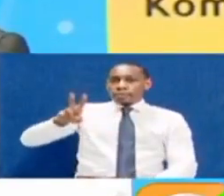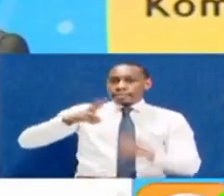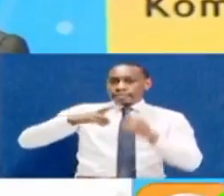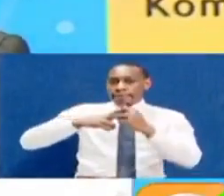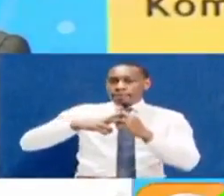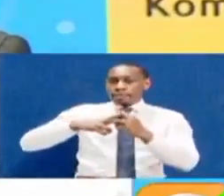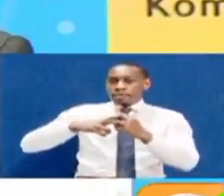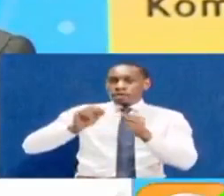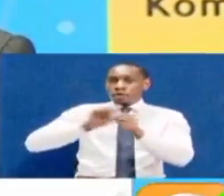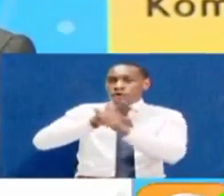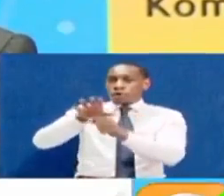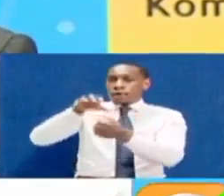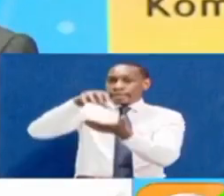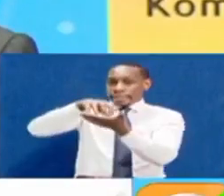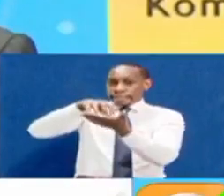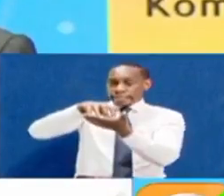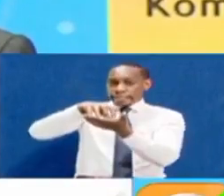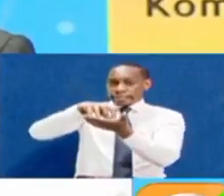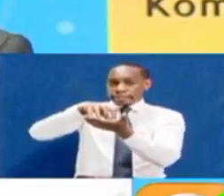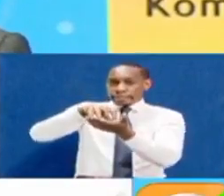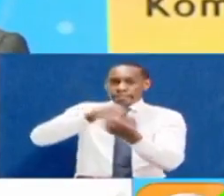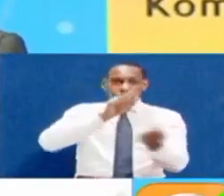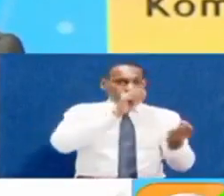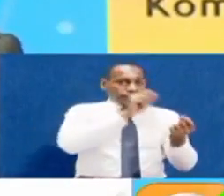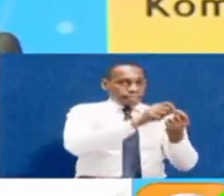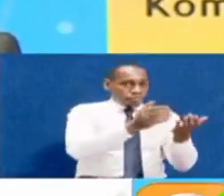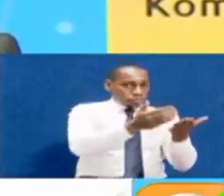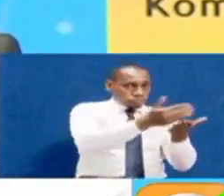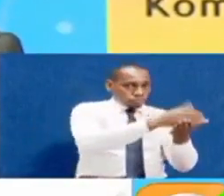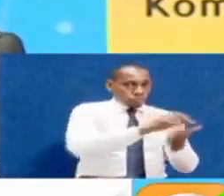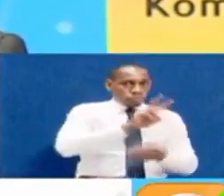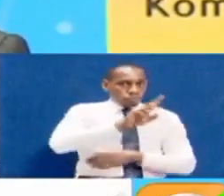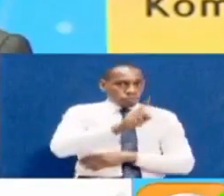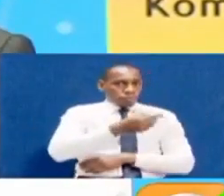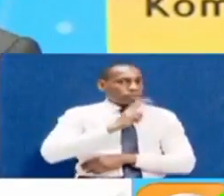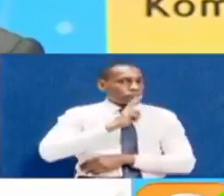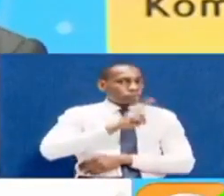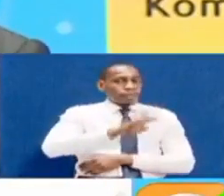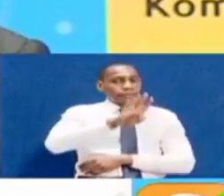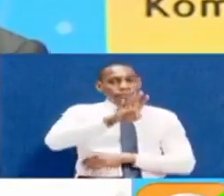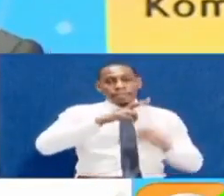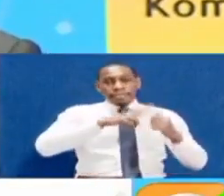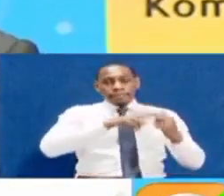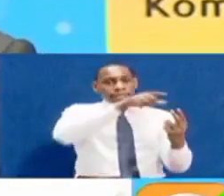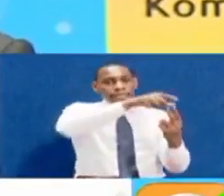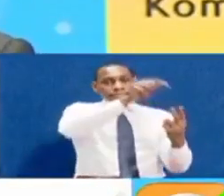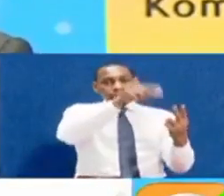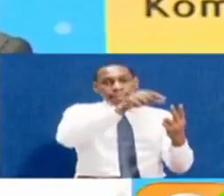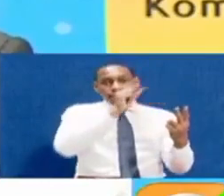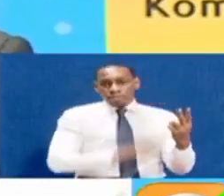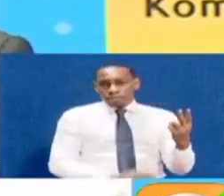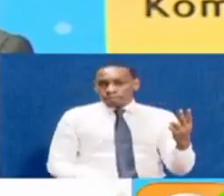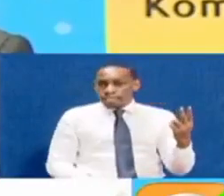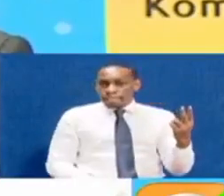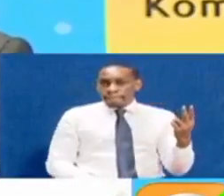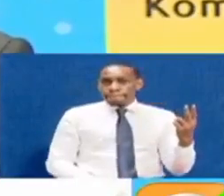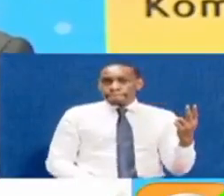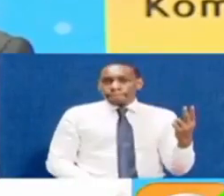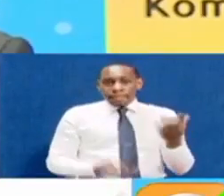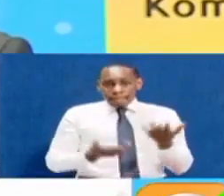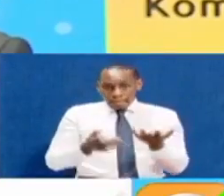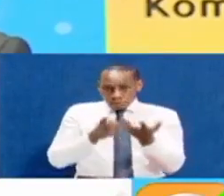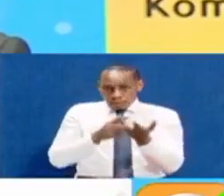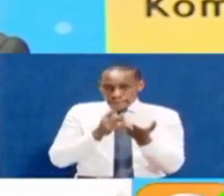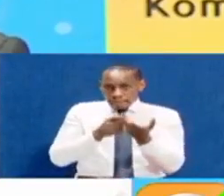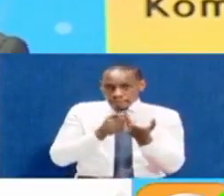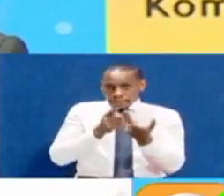127 positives from a test pool of 2,247 samples. This